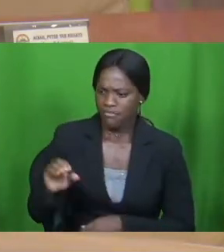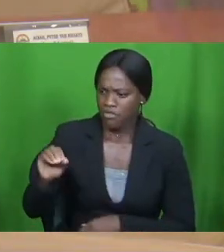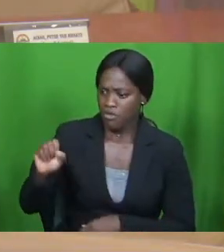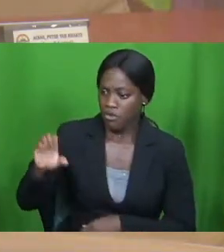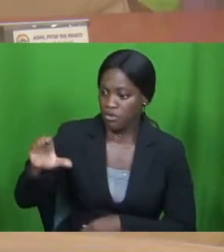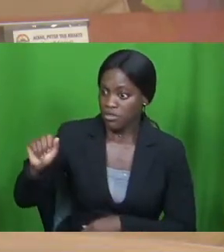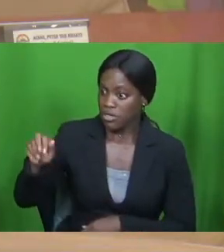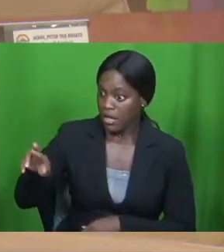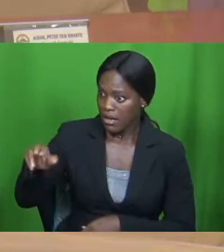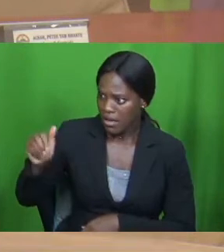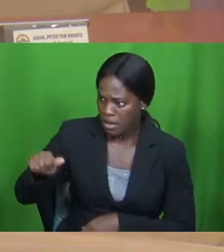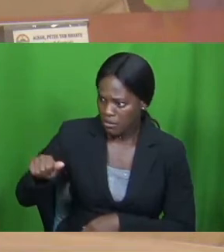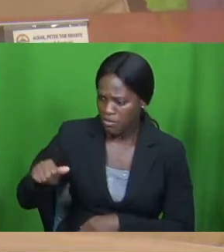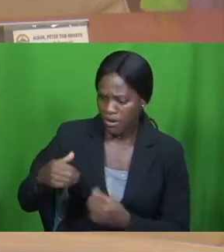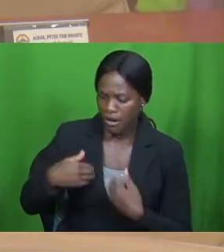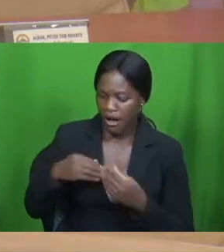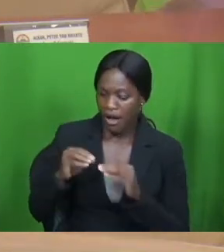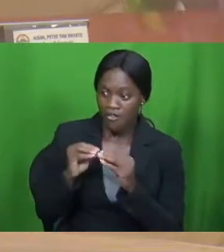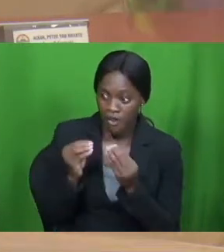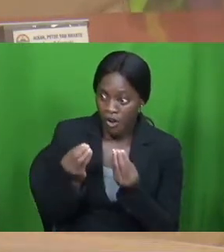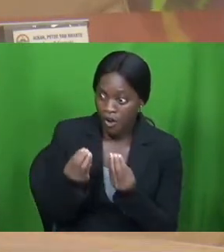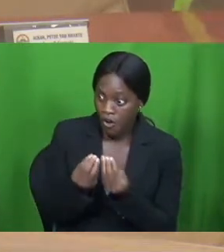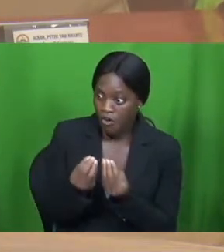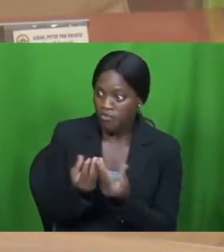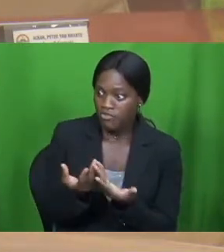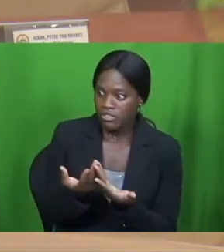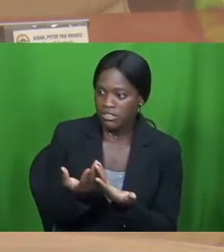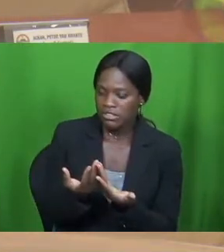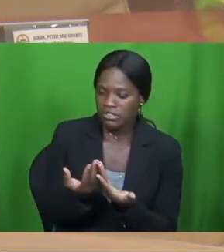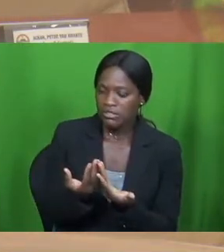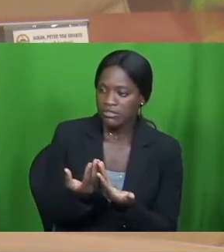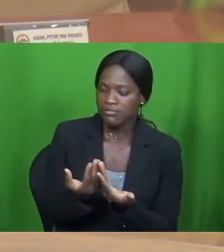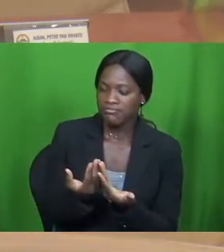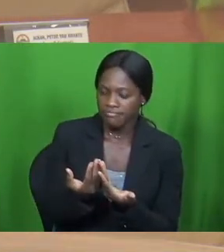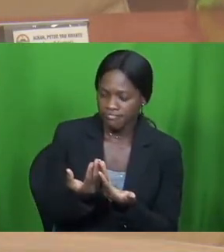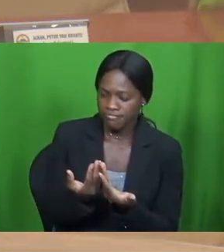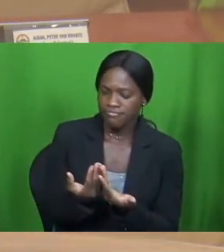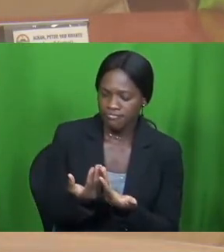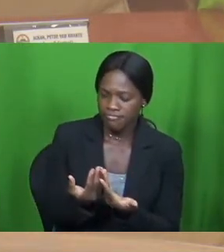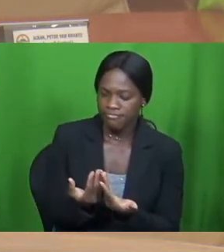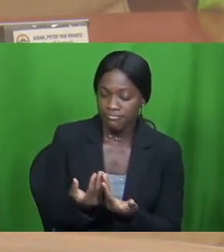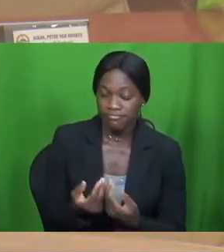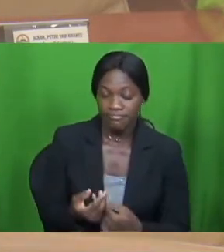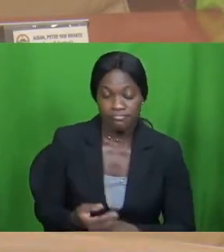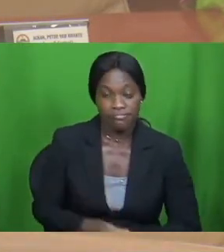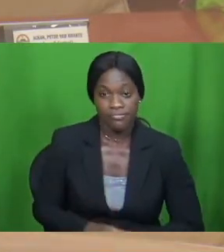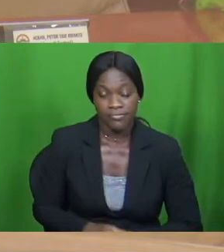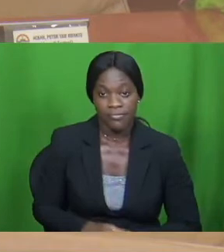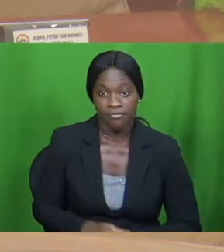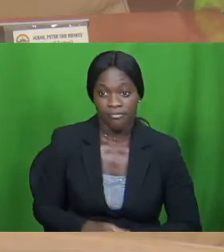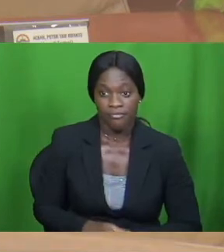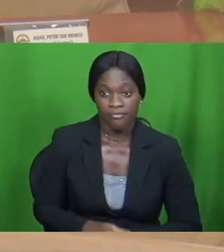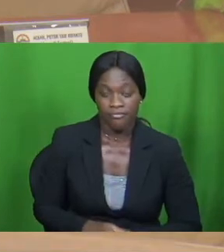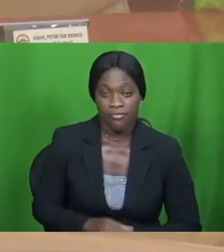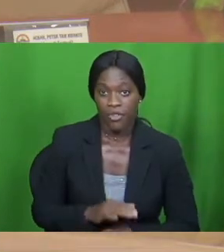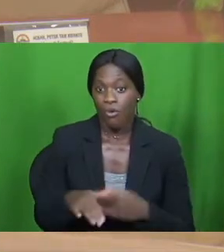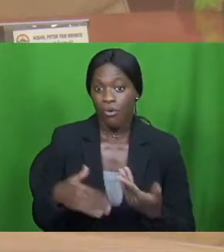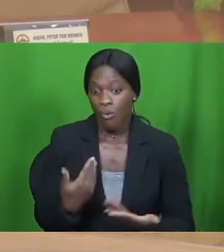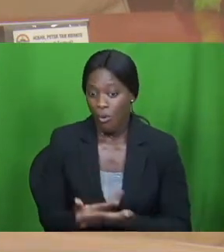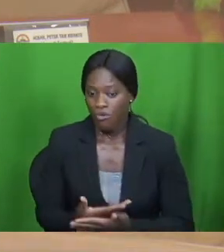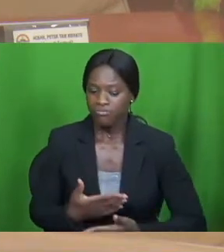that is no small feat. And we cannot appreciate